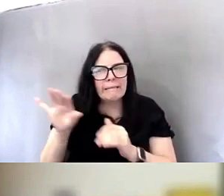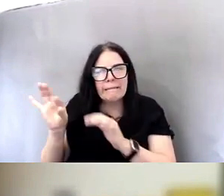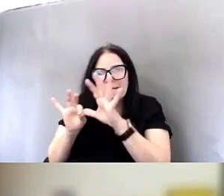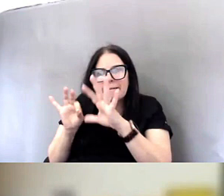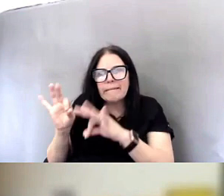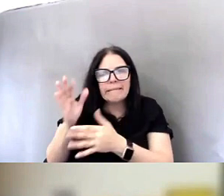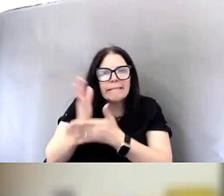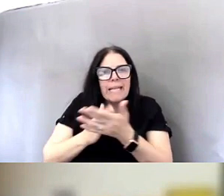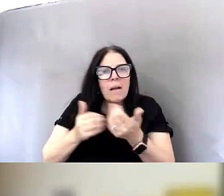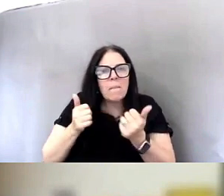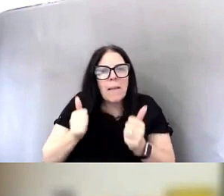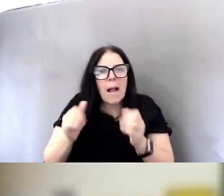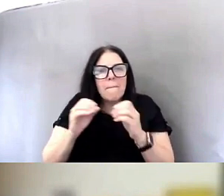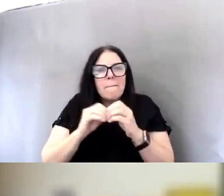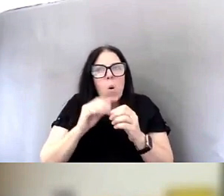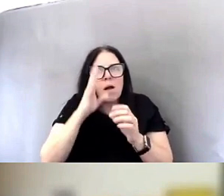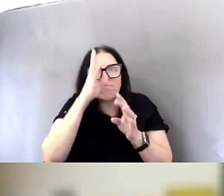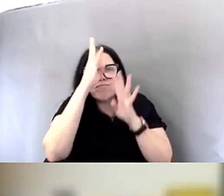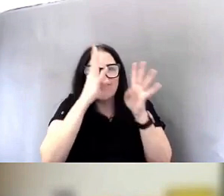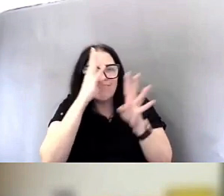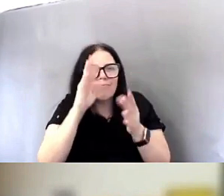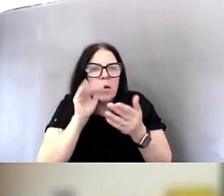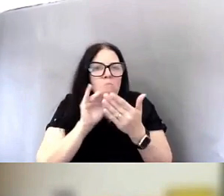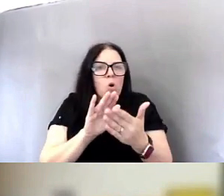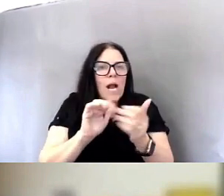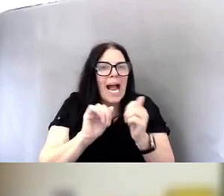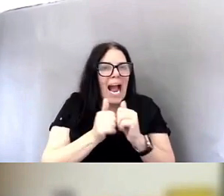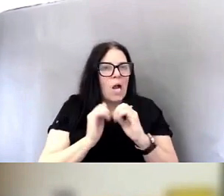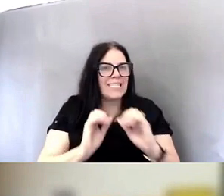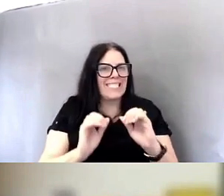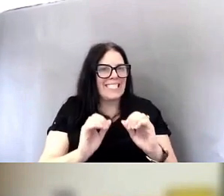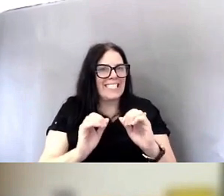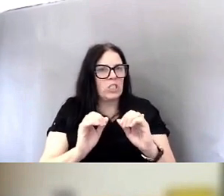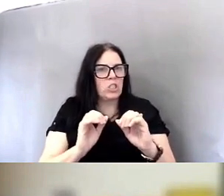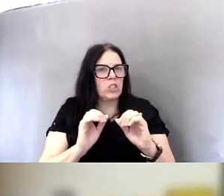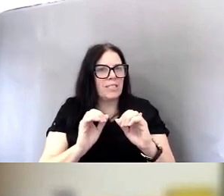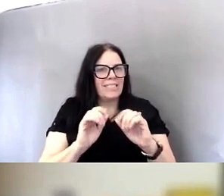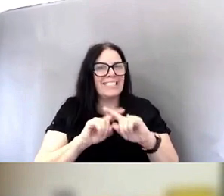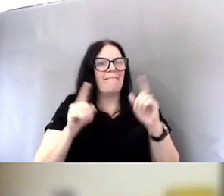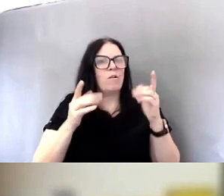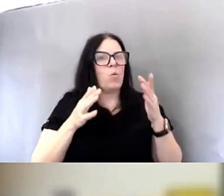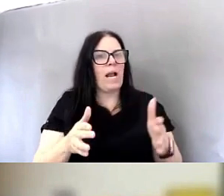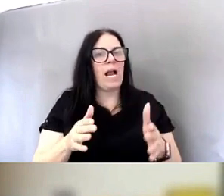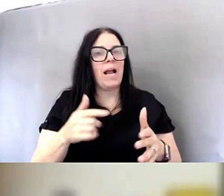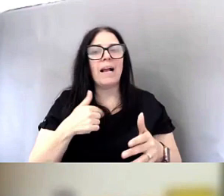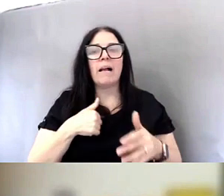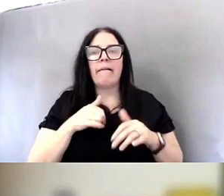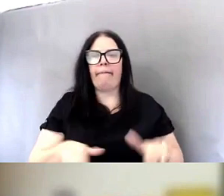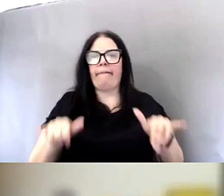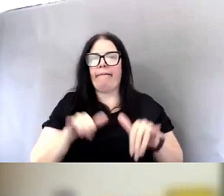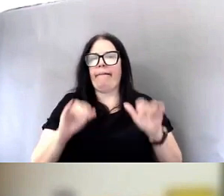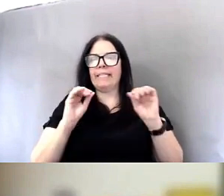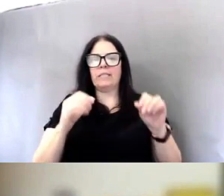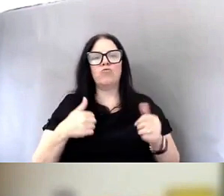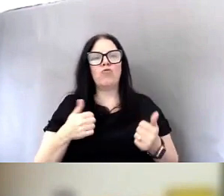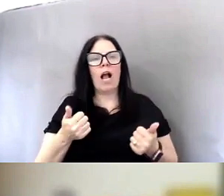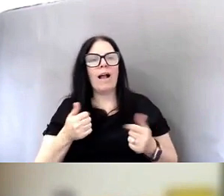and research-informed methods and strategies to help you, sort of expand your